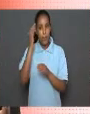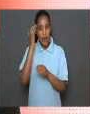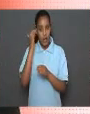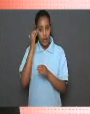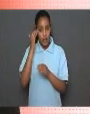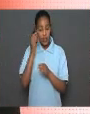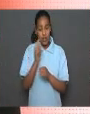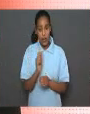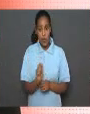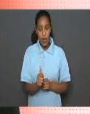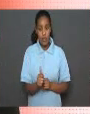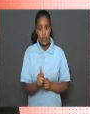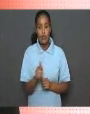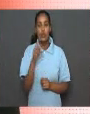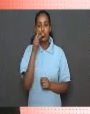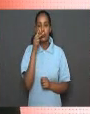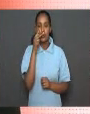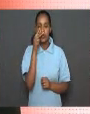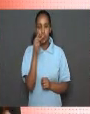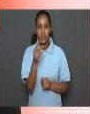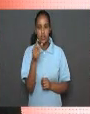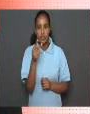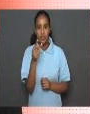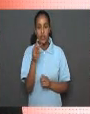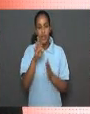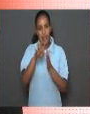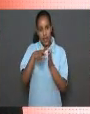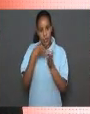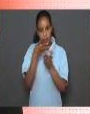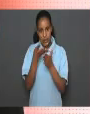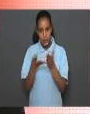In a moment, you will see a table.